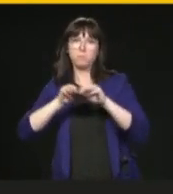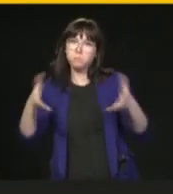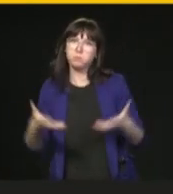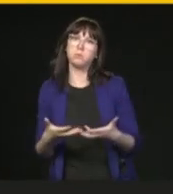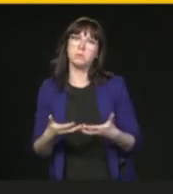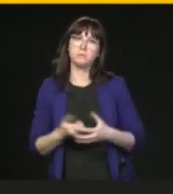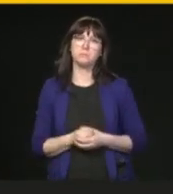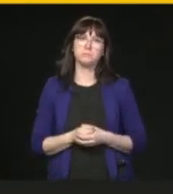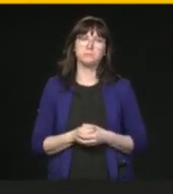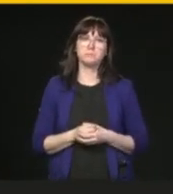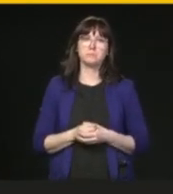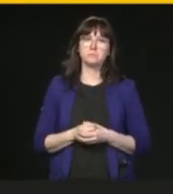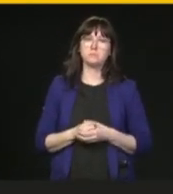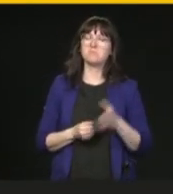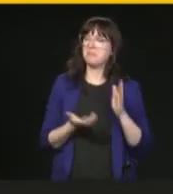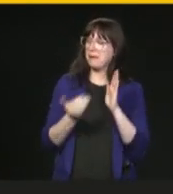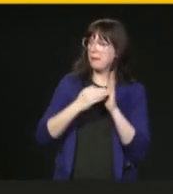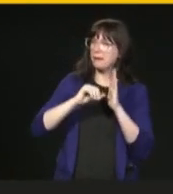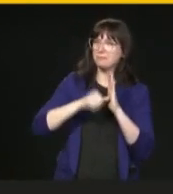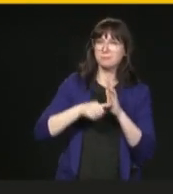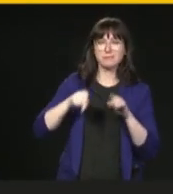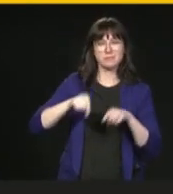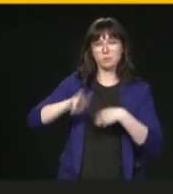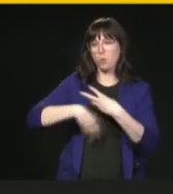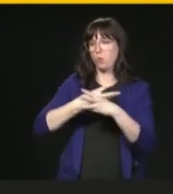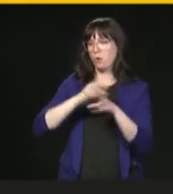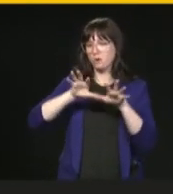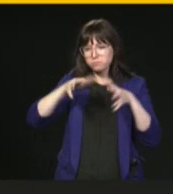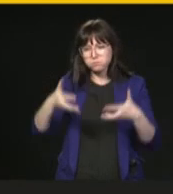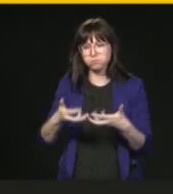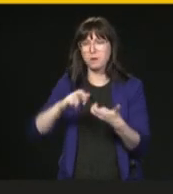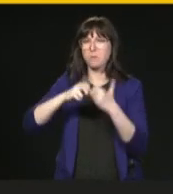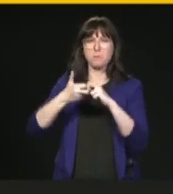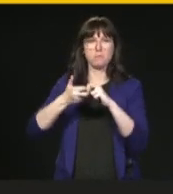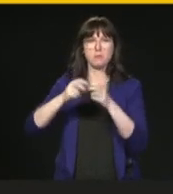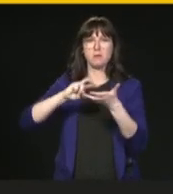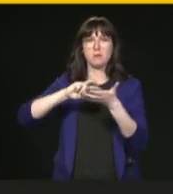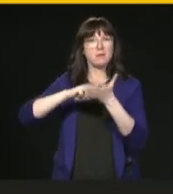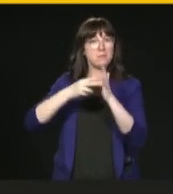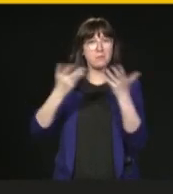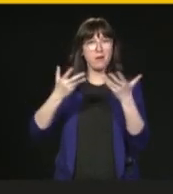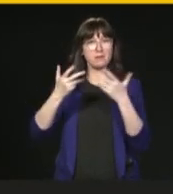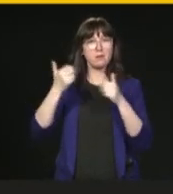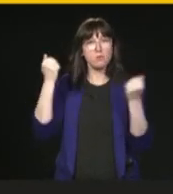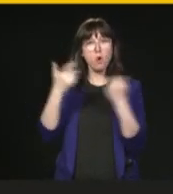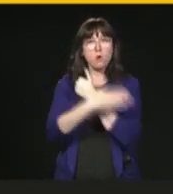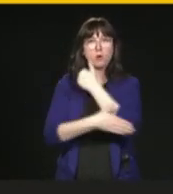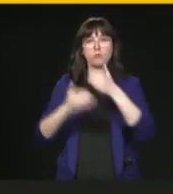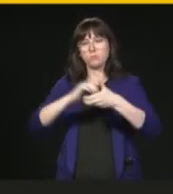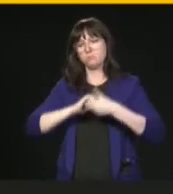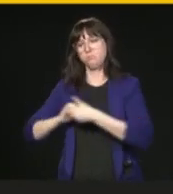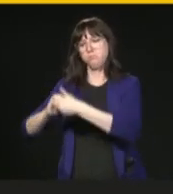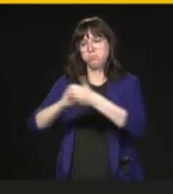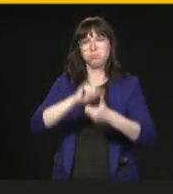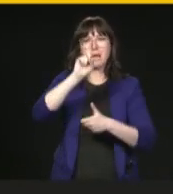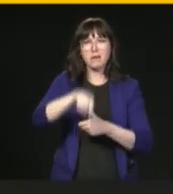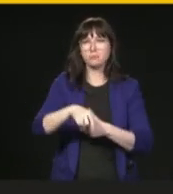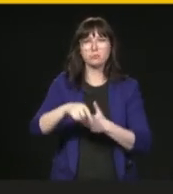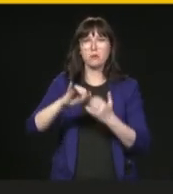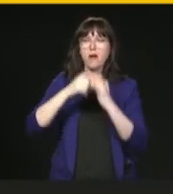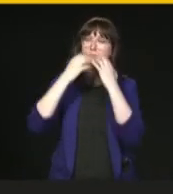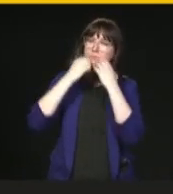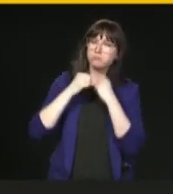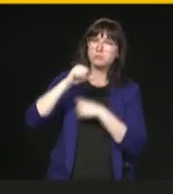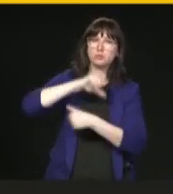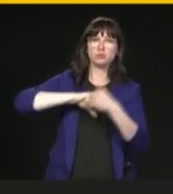beginning that this is a global crisis that requires global cooperation and response if we are to keep all of us safe and